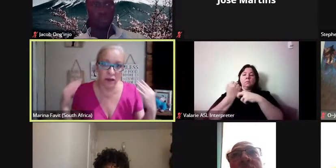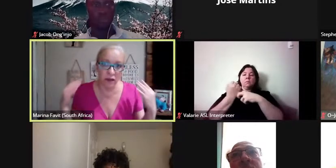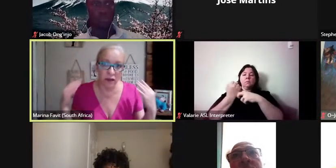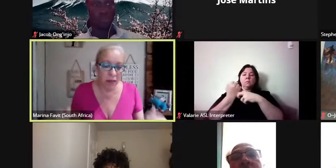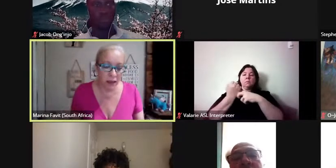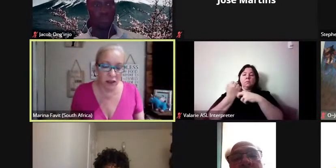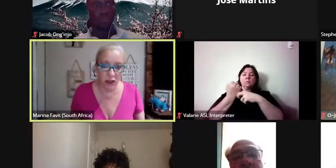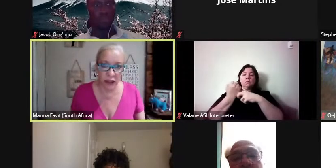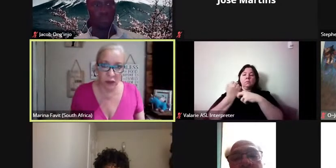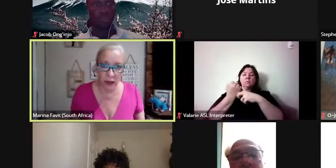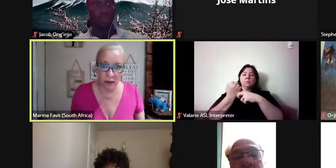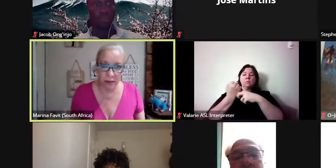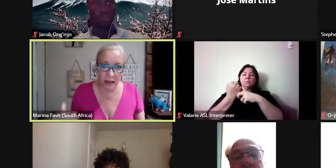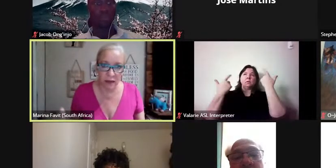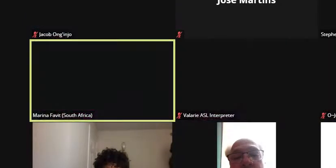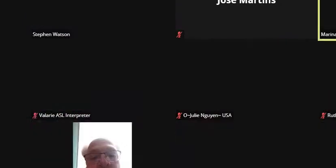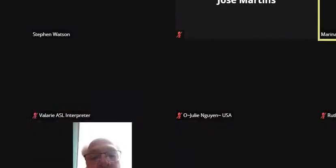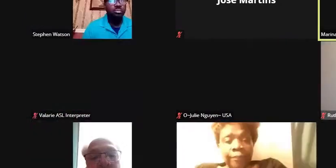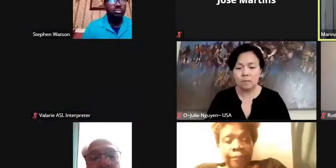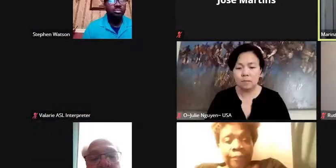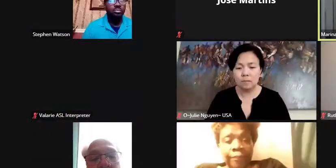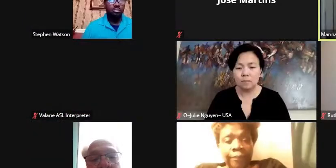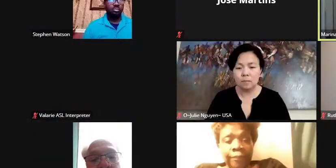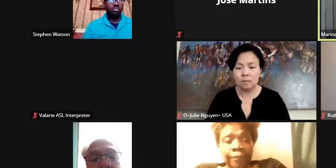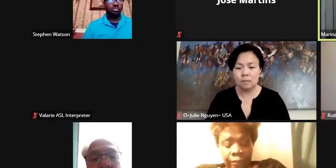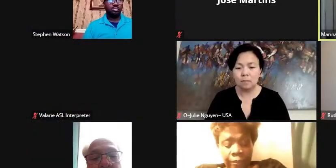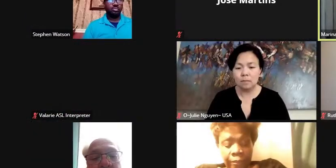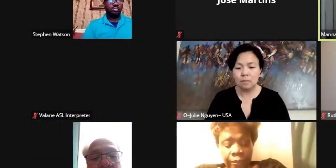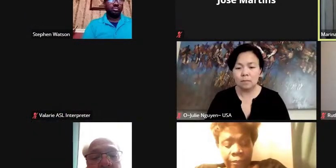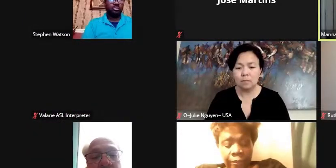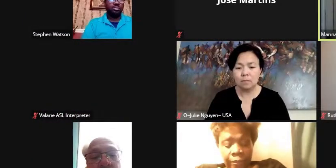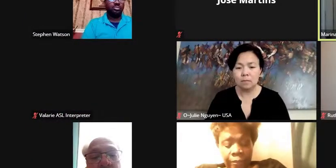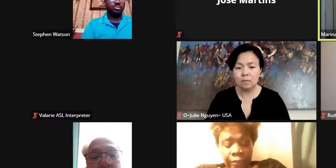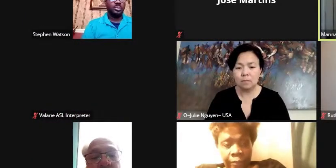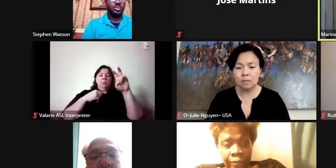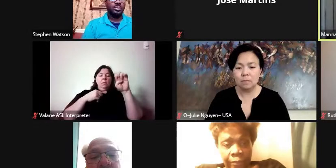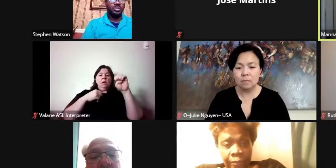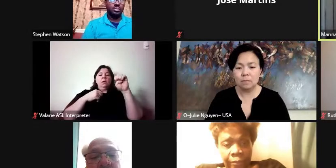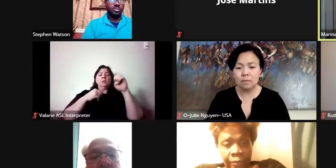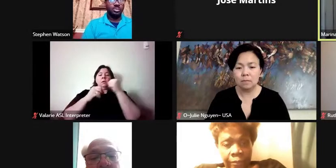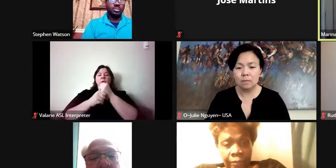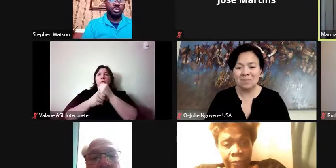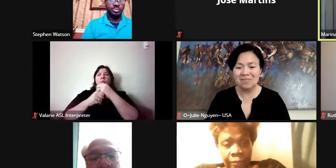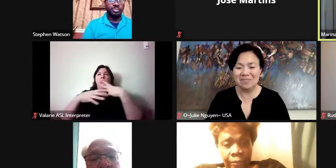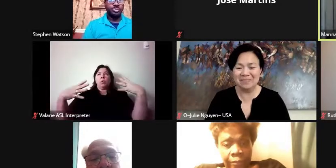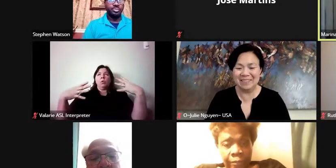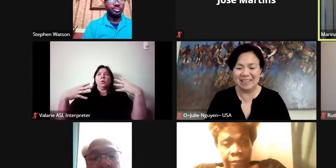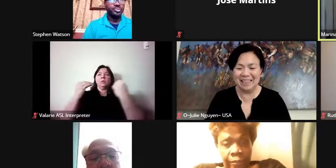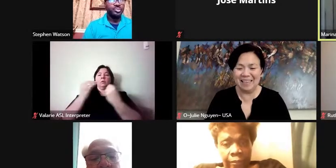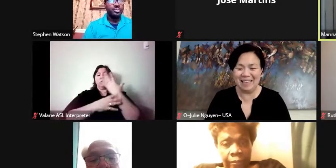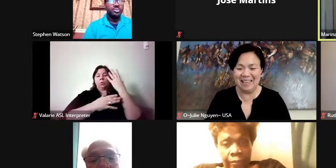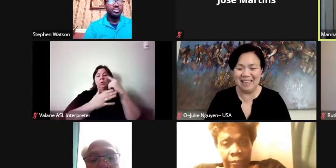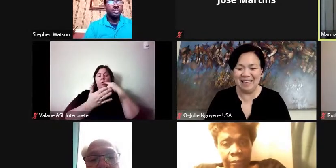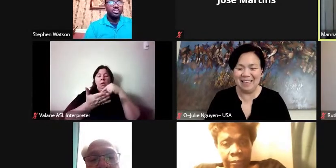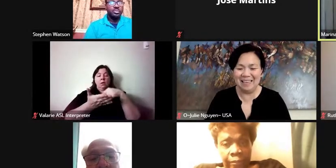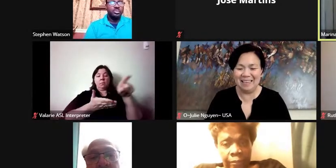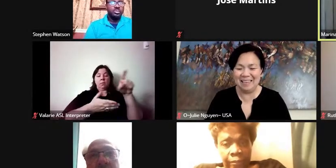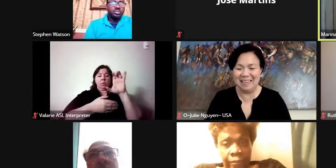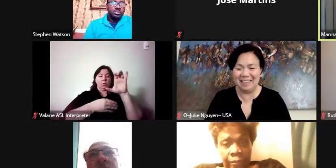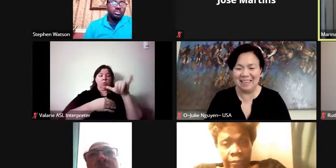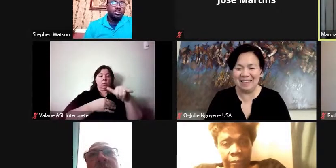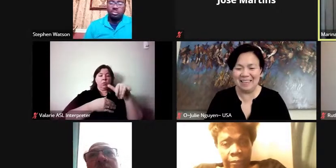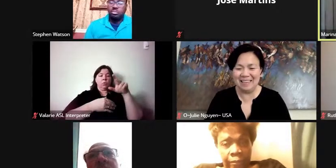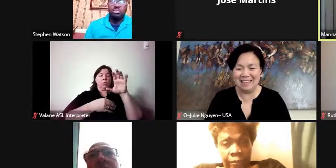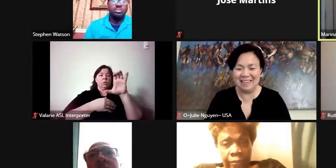because of the magnitude at what Onpassive is growing at. So everyone that has paid using crypto,